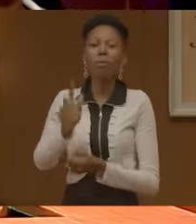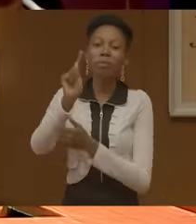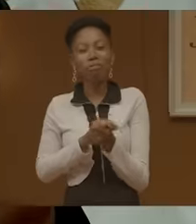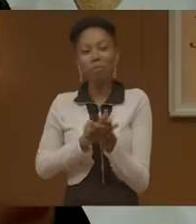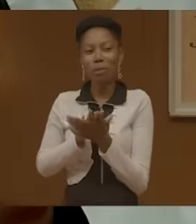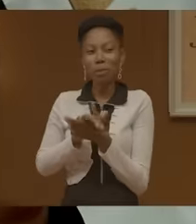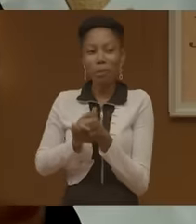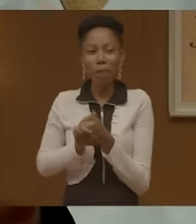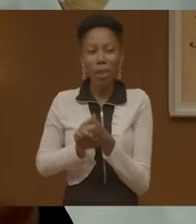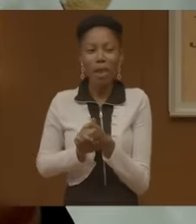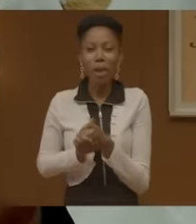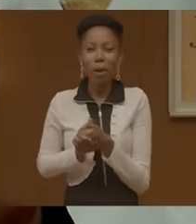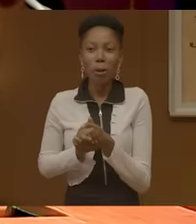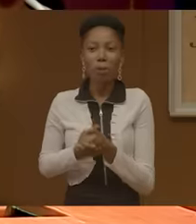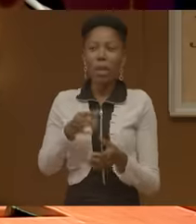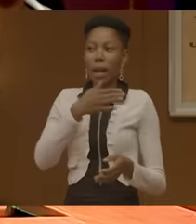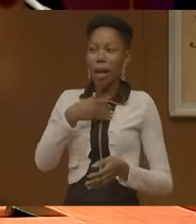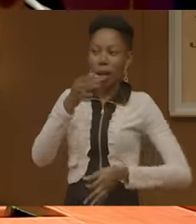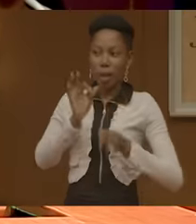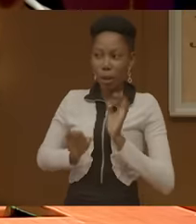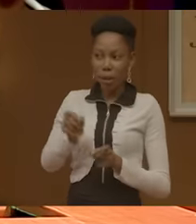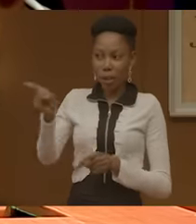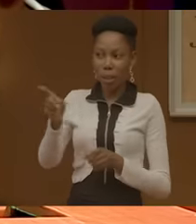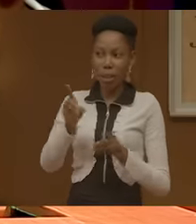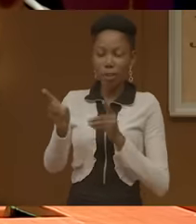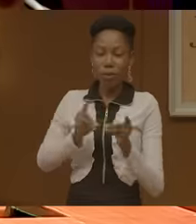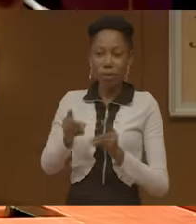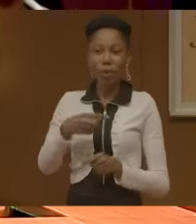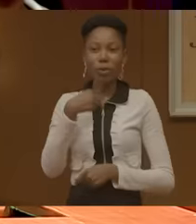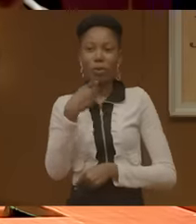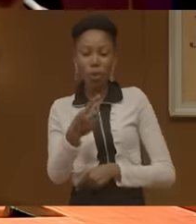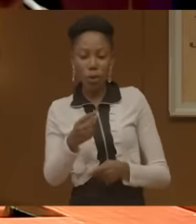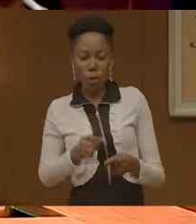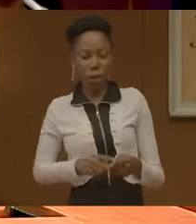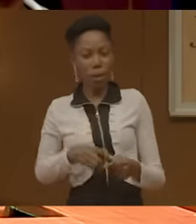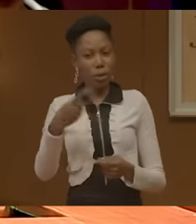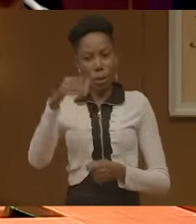TV. If I'm not even sending him going to there, if he just